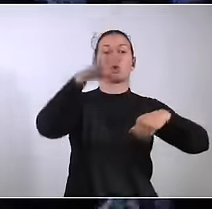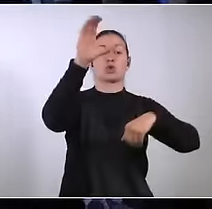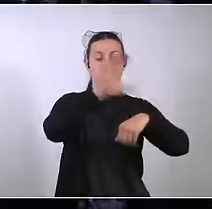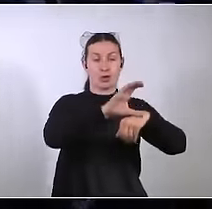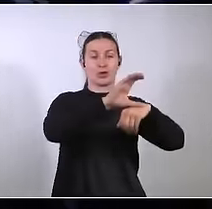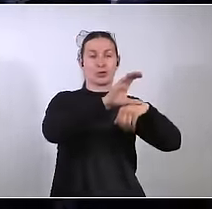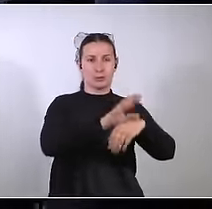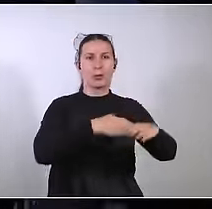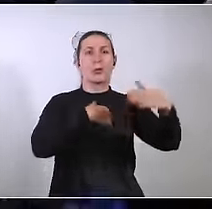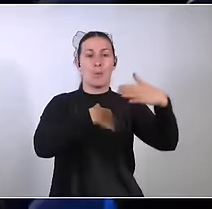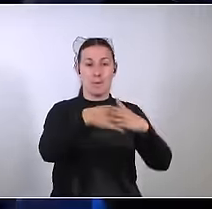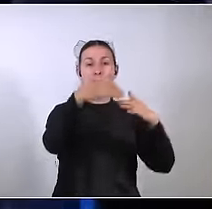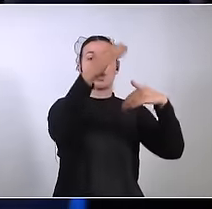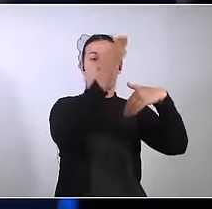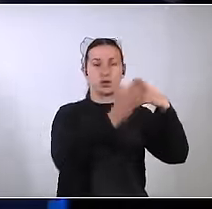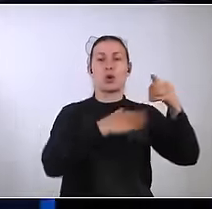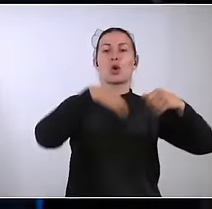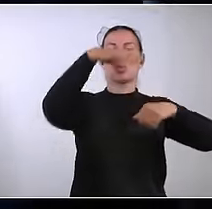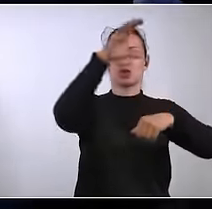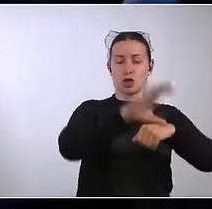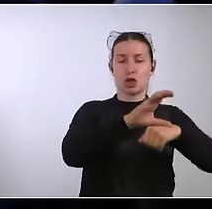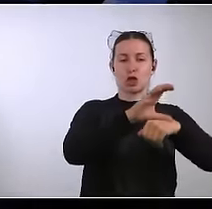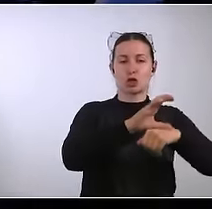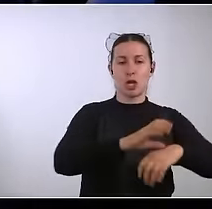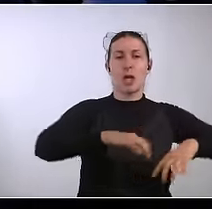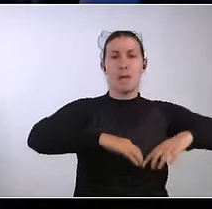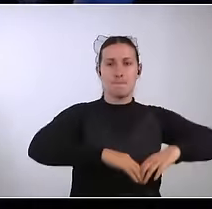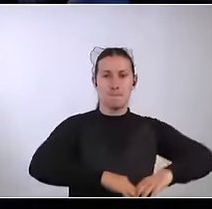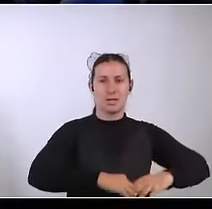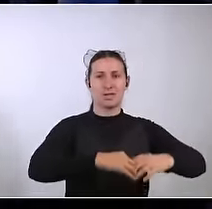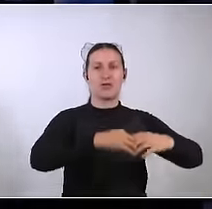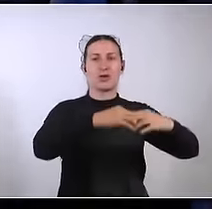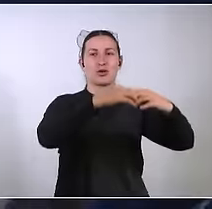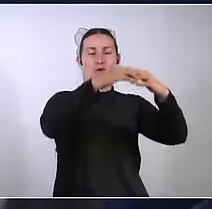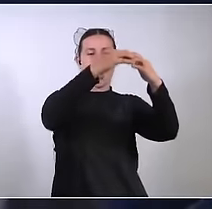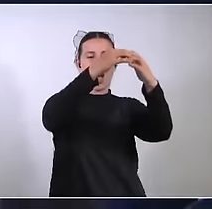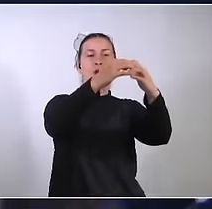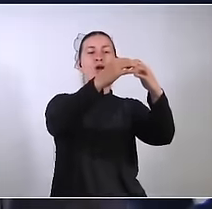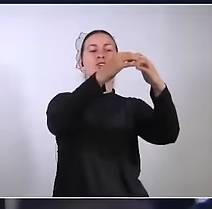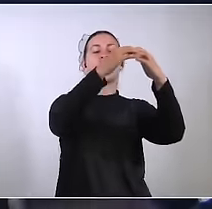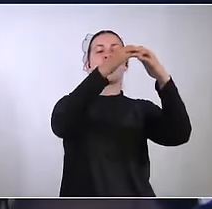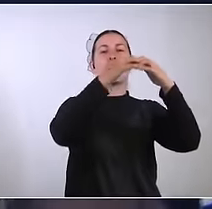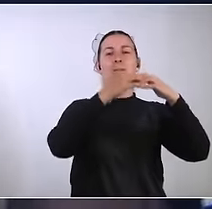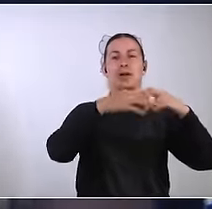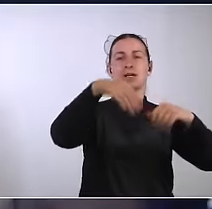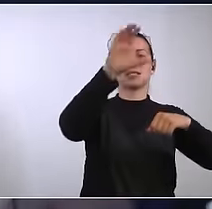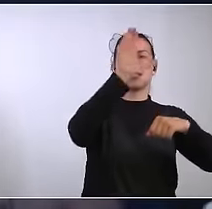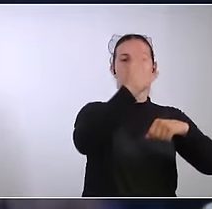You're from the ground.